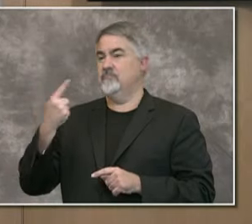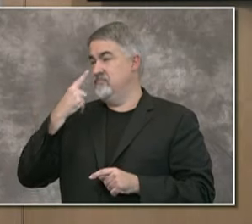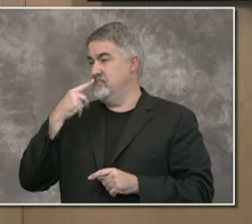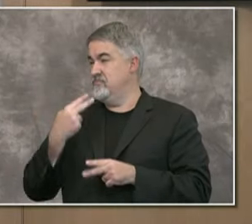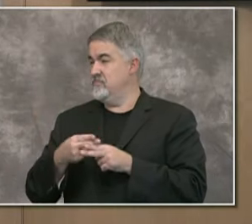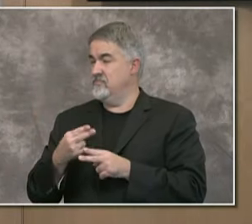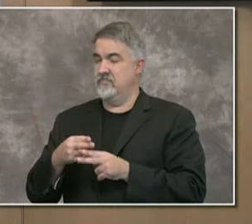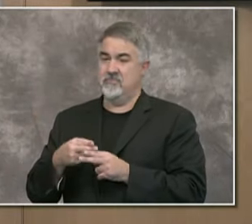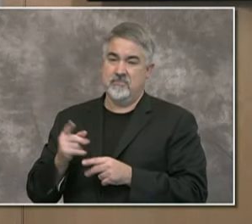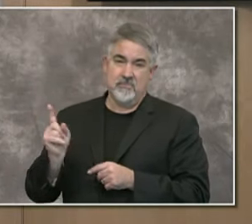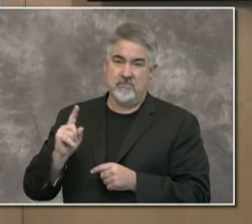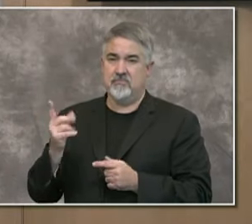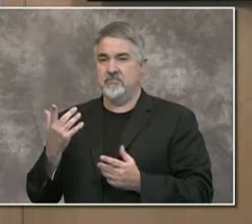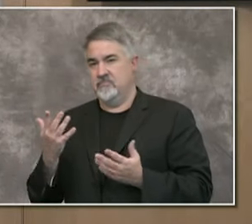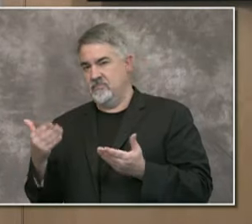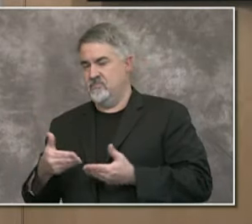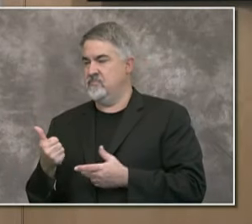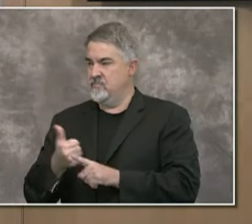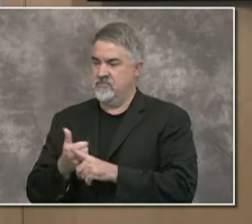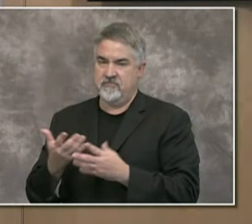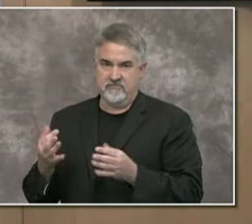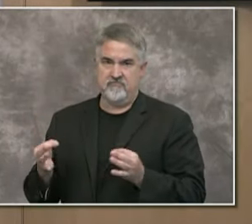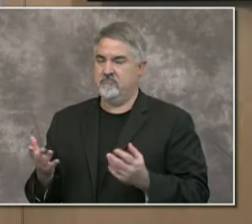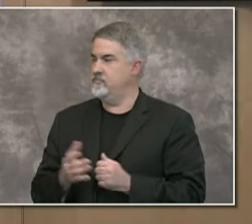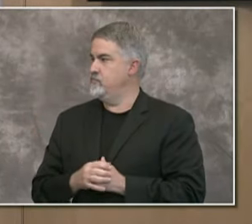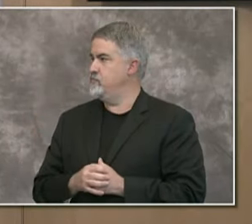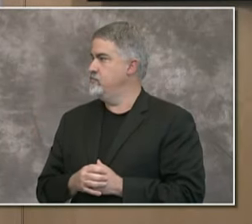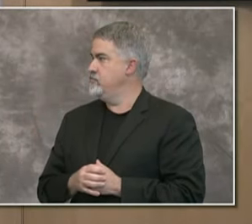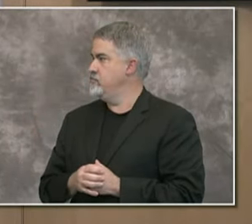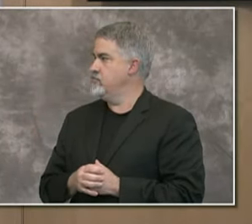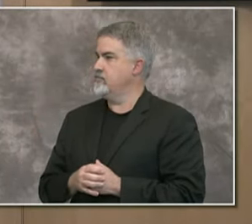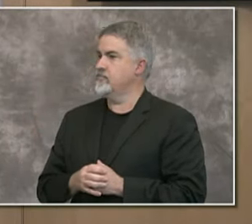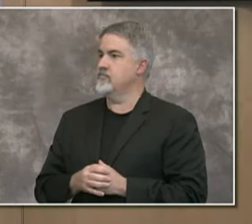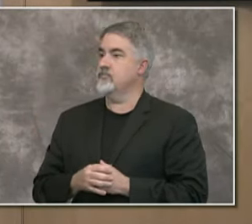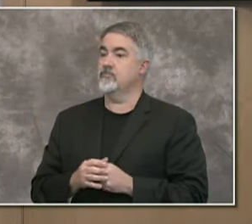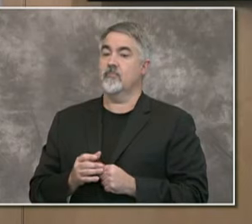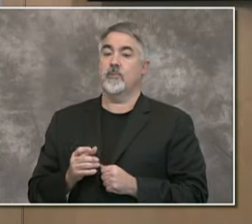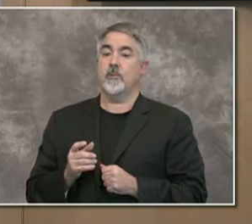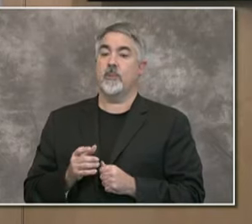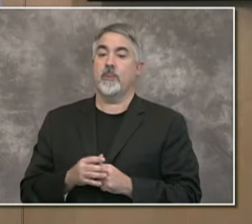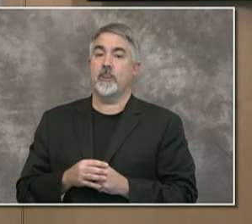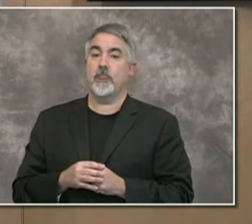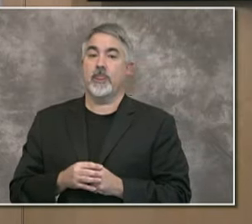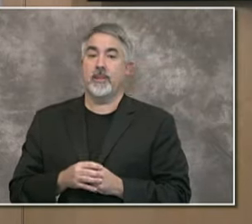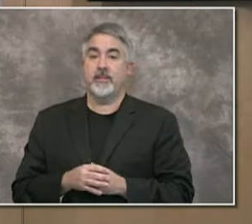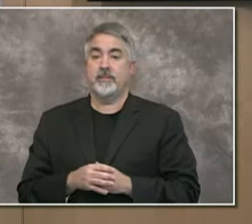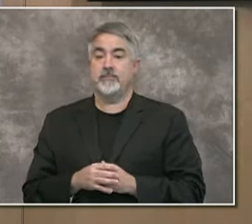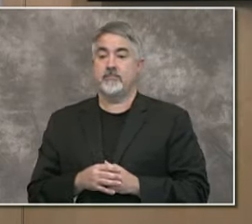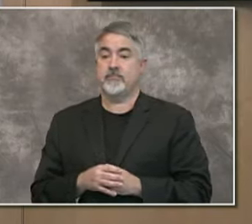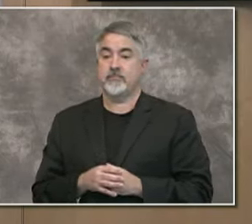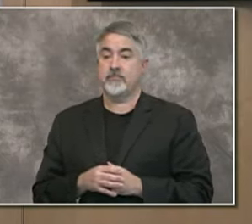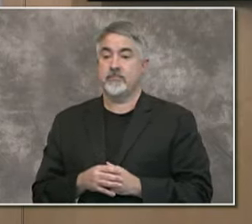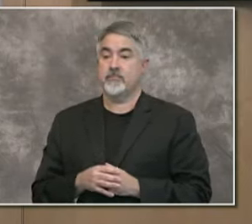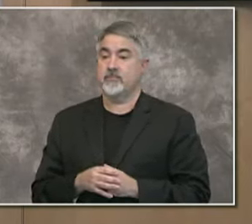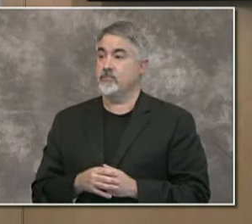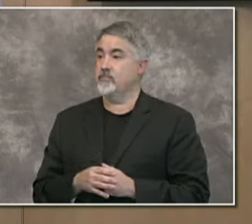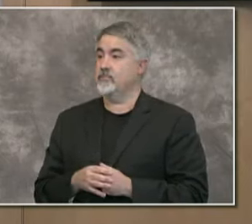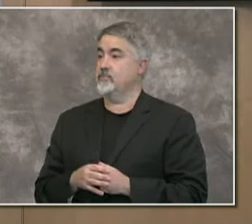you are introduced, please do so before you get to your question. First caller, go ahead.